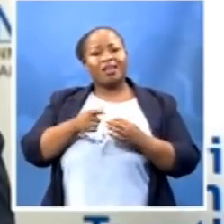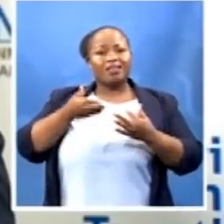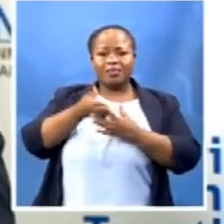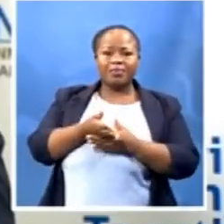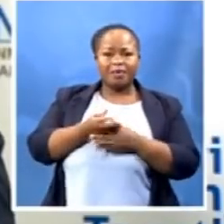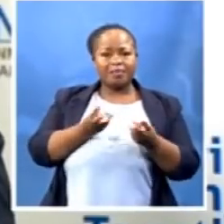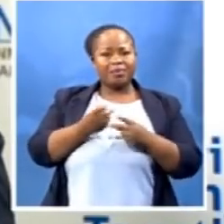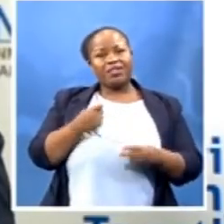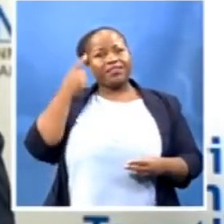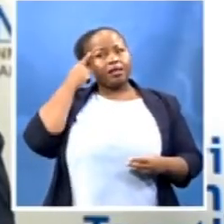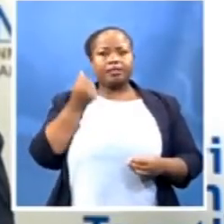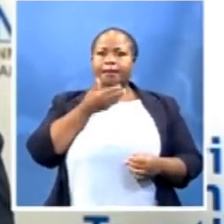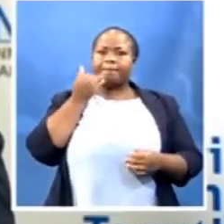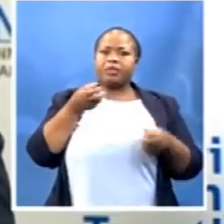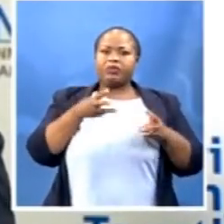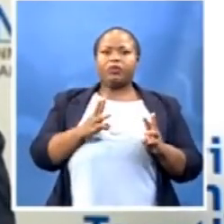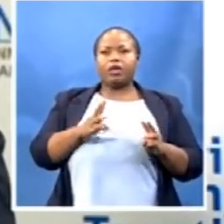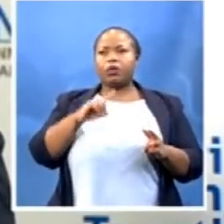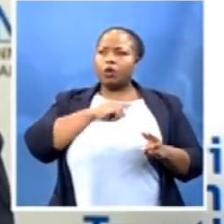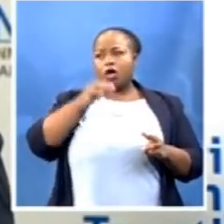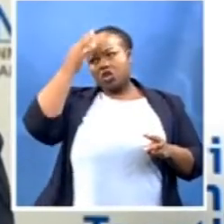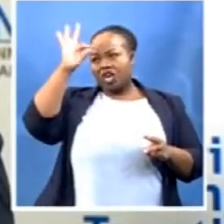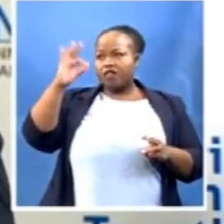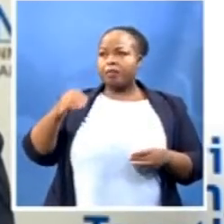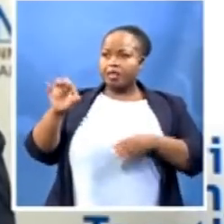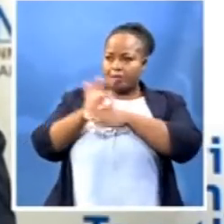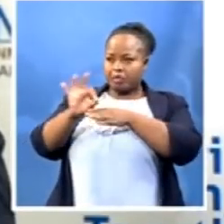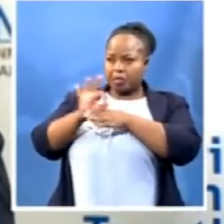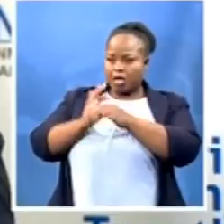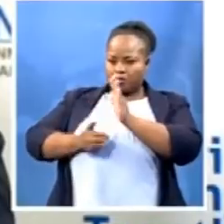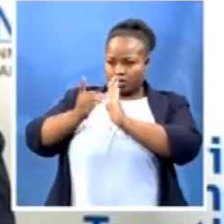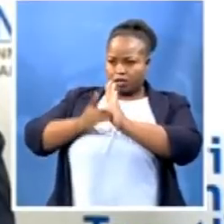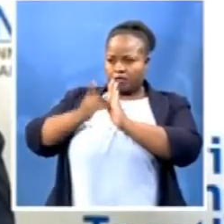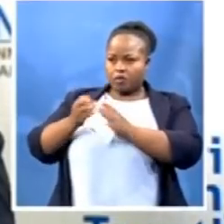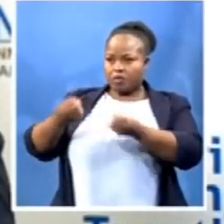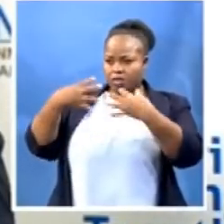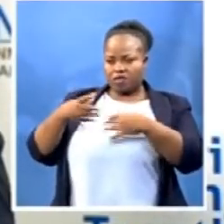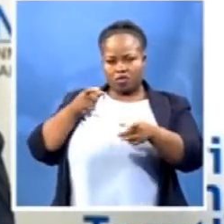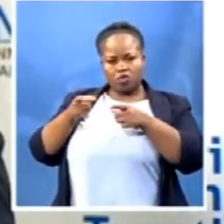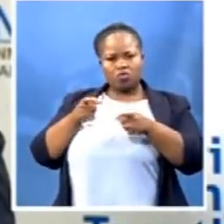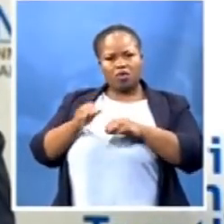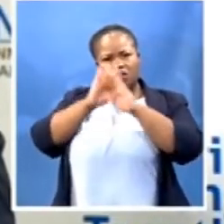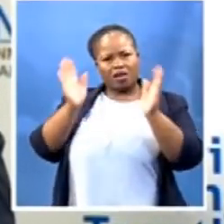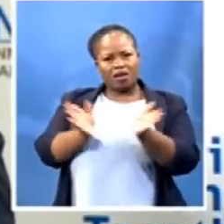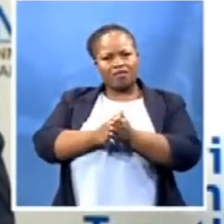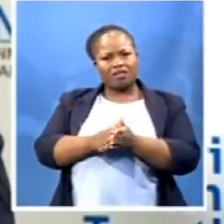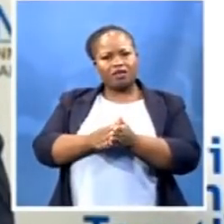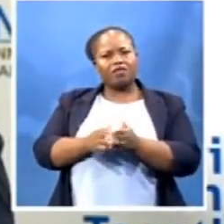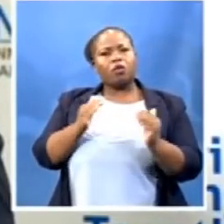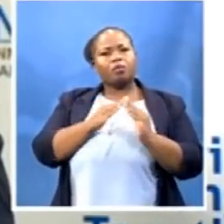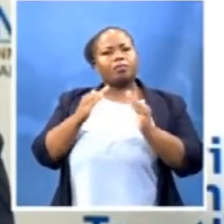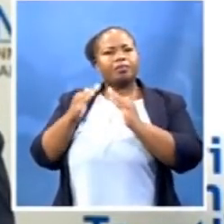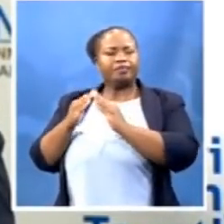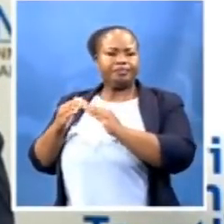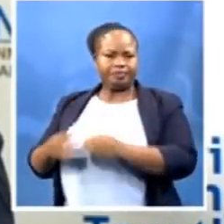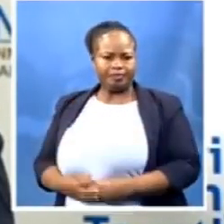to enable government to plan, develop, control and regulate human settlements development. We agreed on the